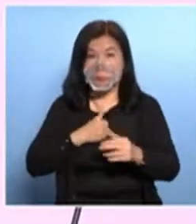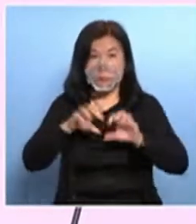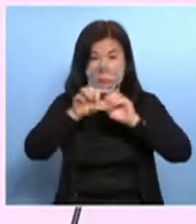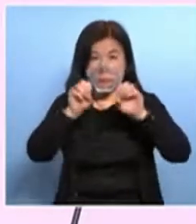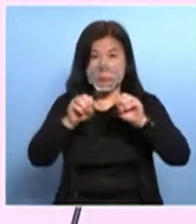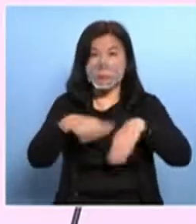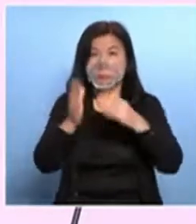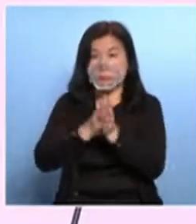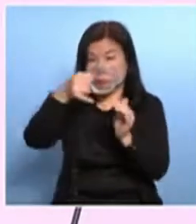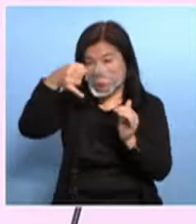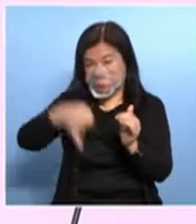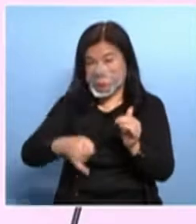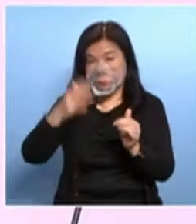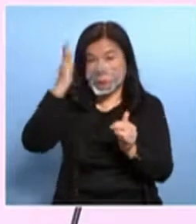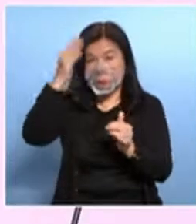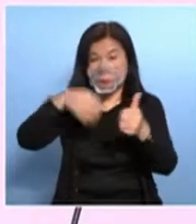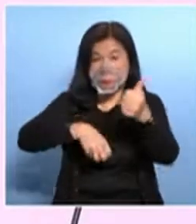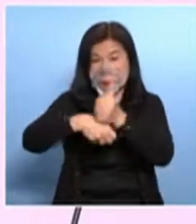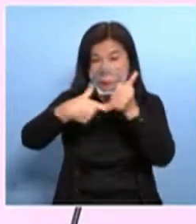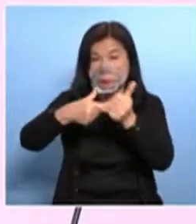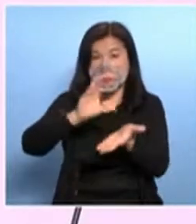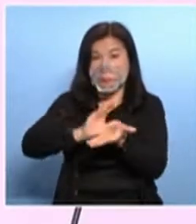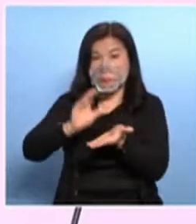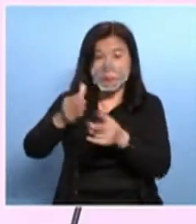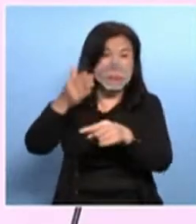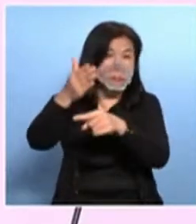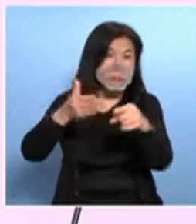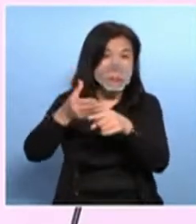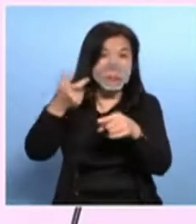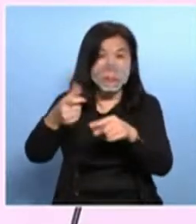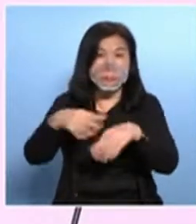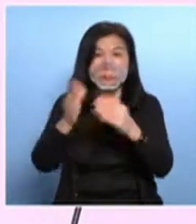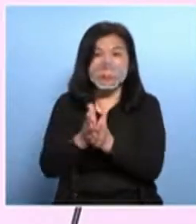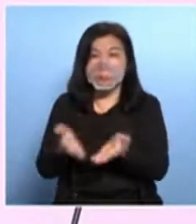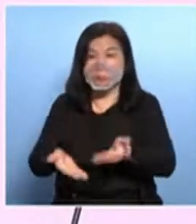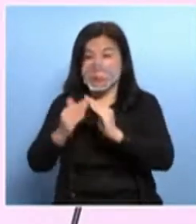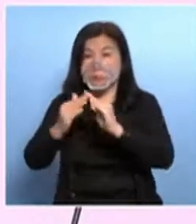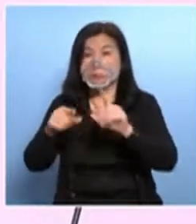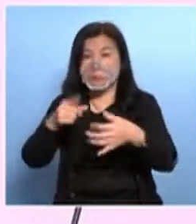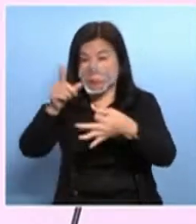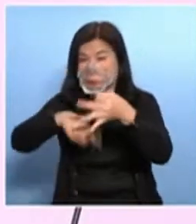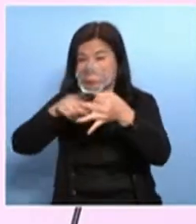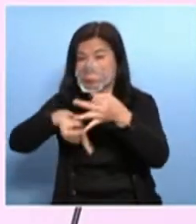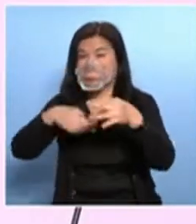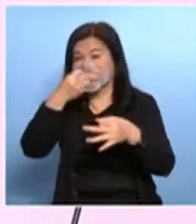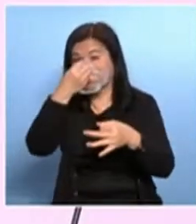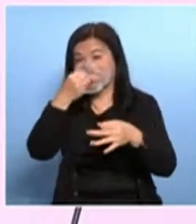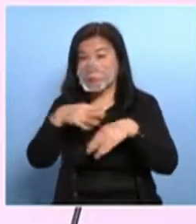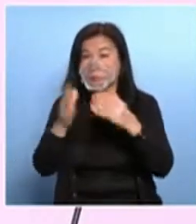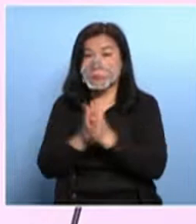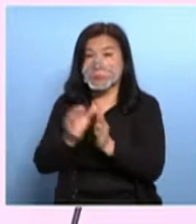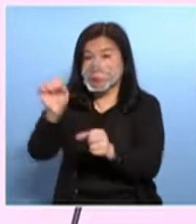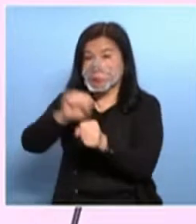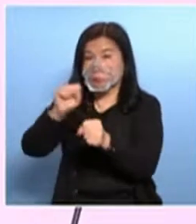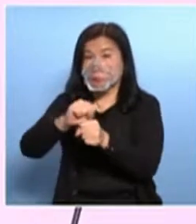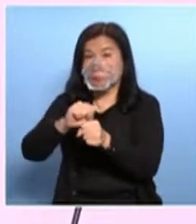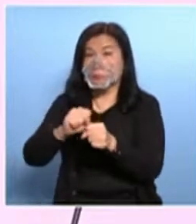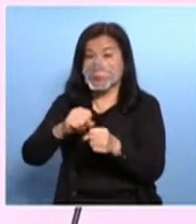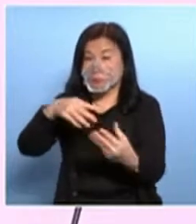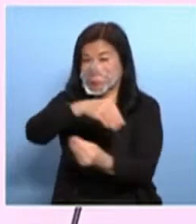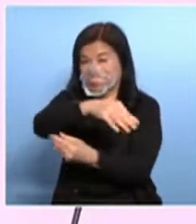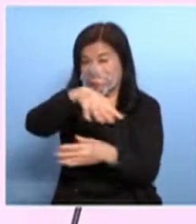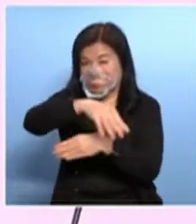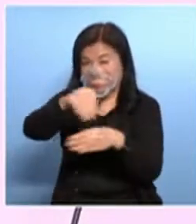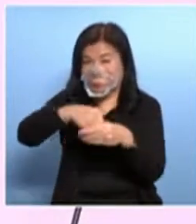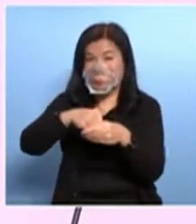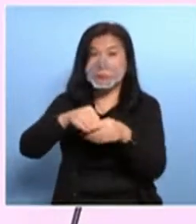years ago the setting up of an investment portfolio named the Hong Kong Growth Portfolio, using parts of the Voucher Fund for